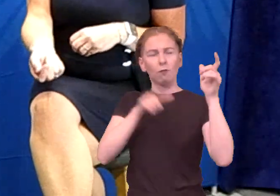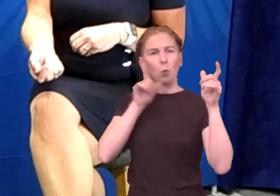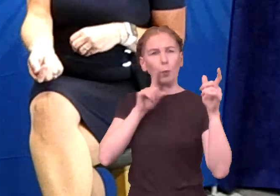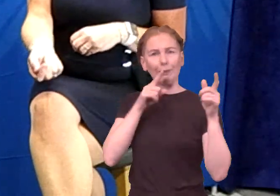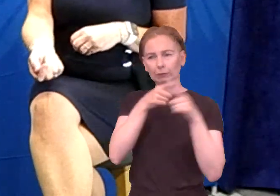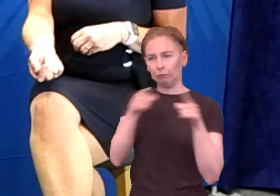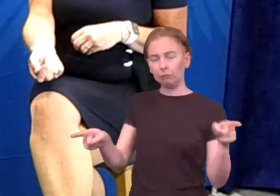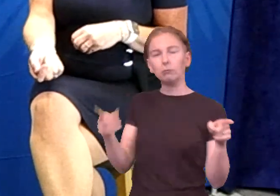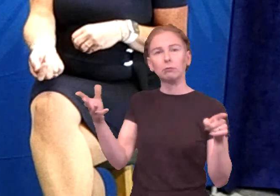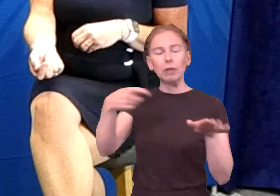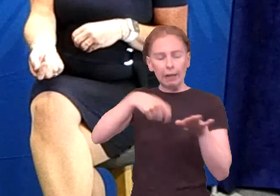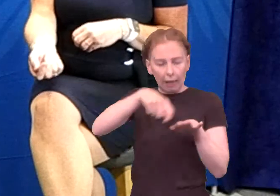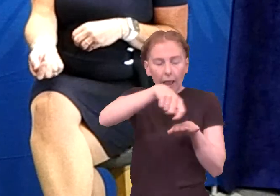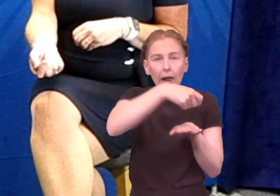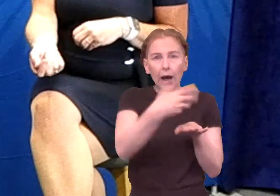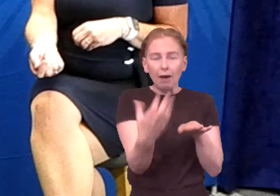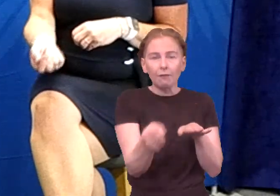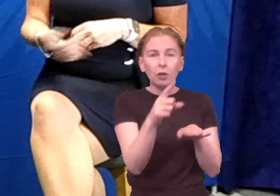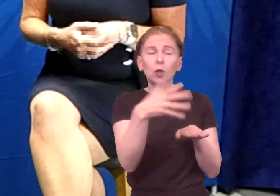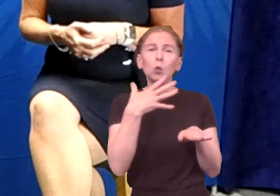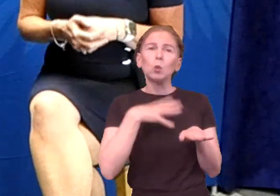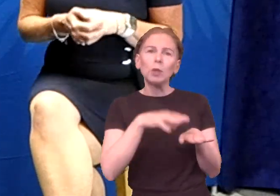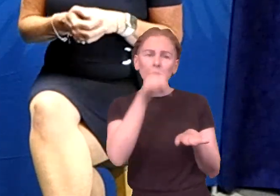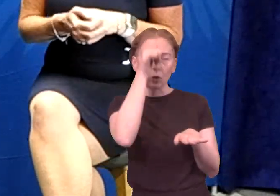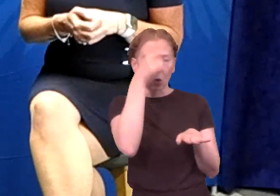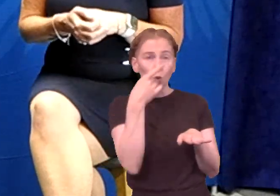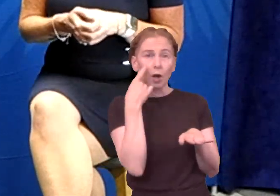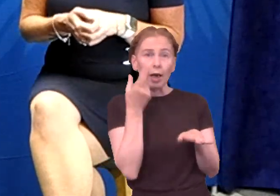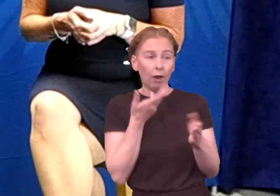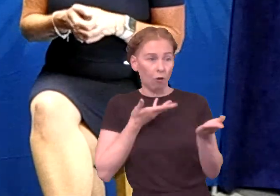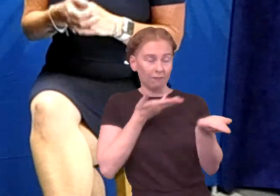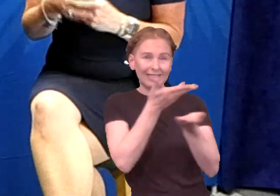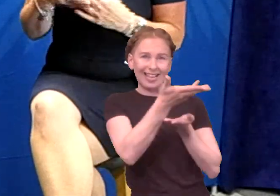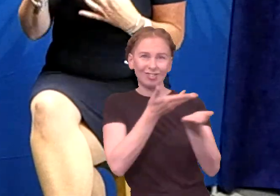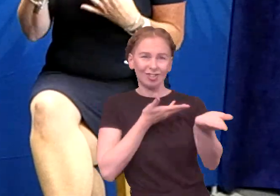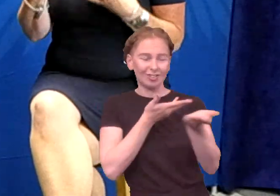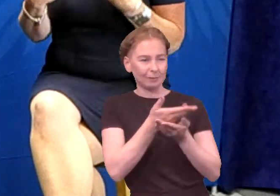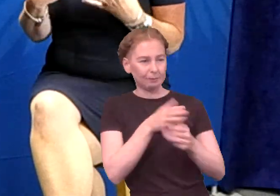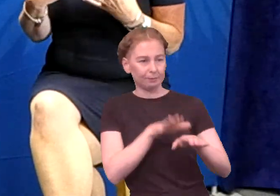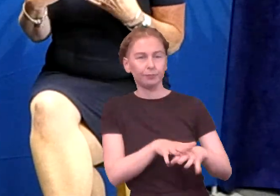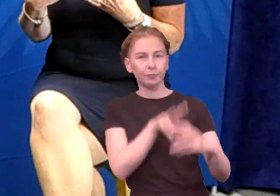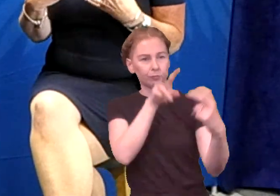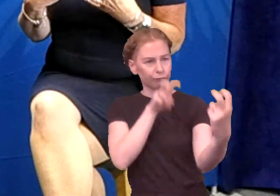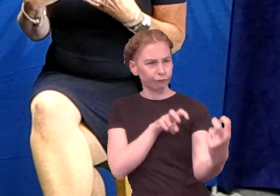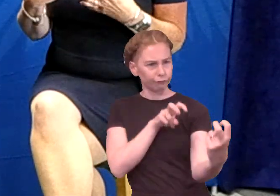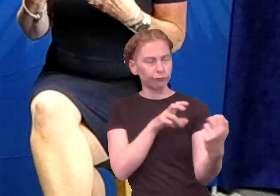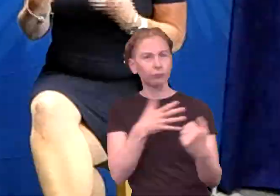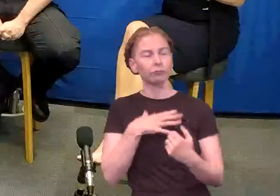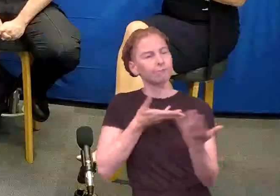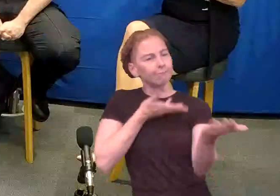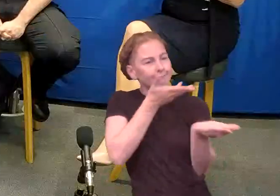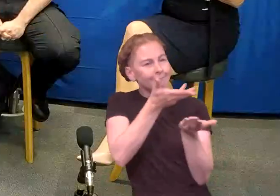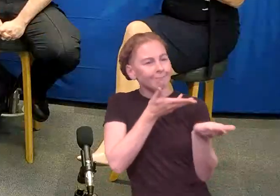have a conversation with that individual across the table from you that is doing your nails. And it needs to feel